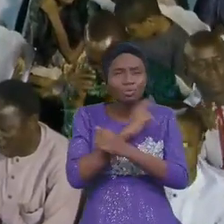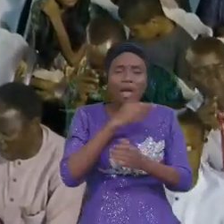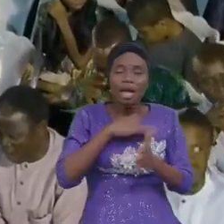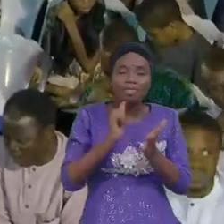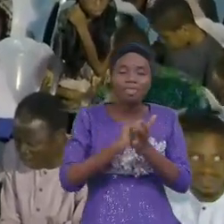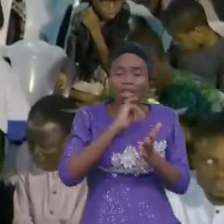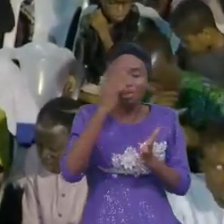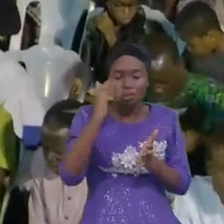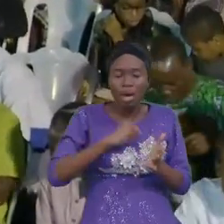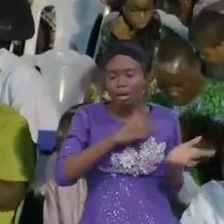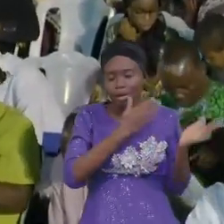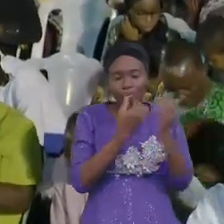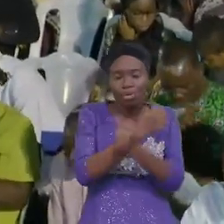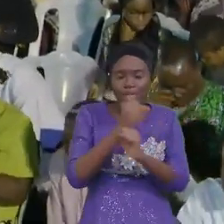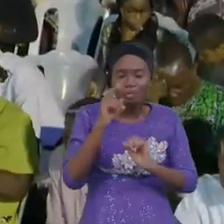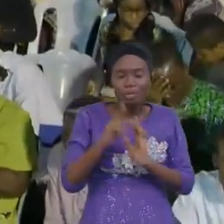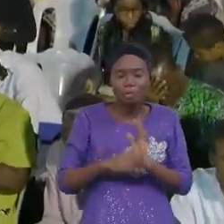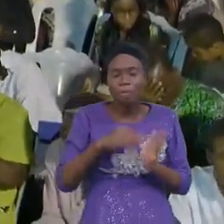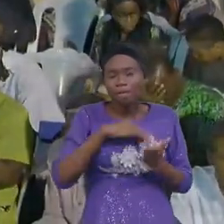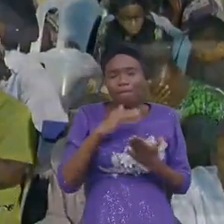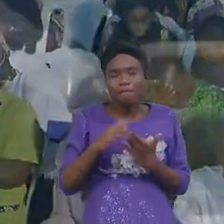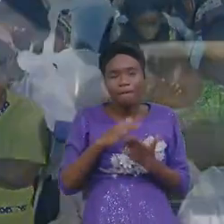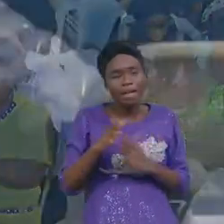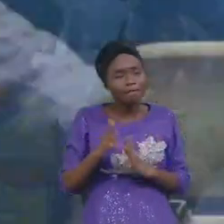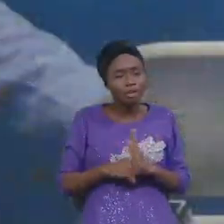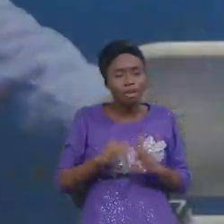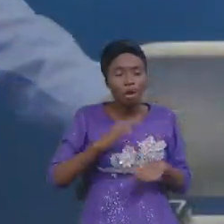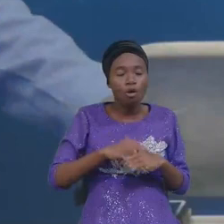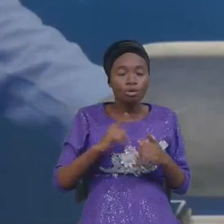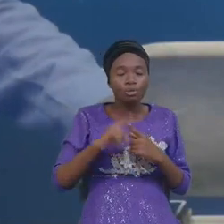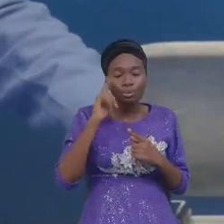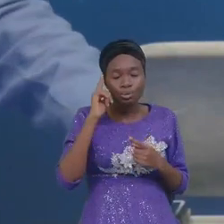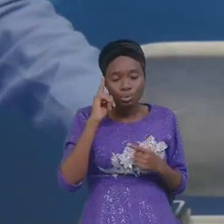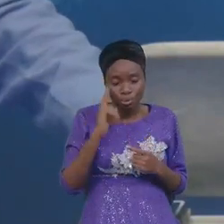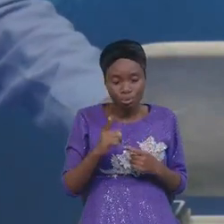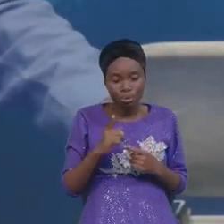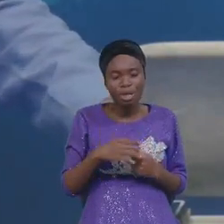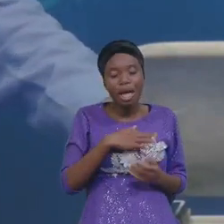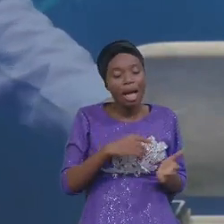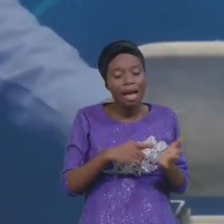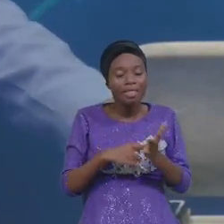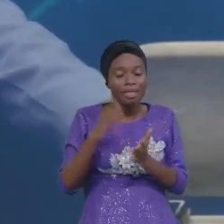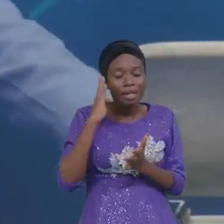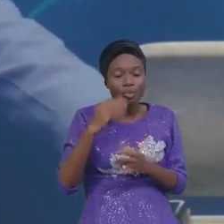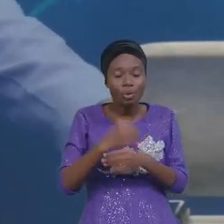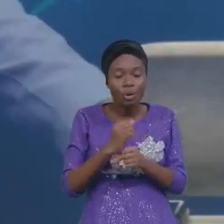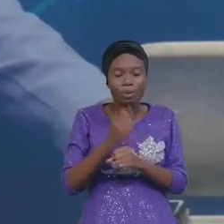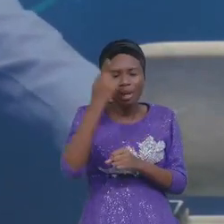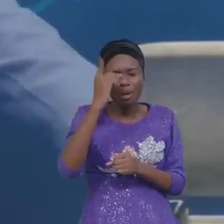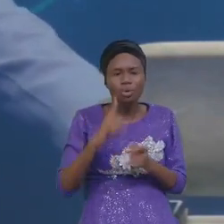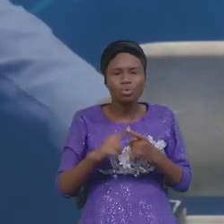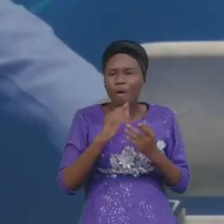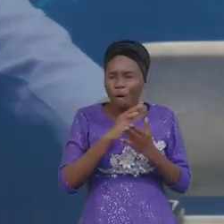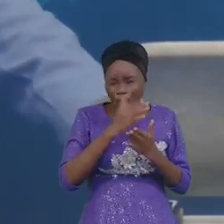bring salvation and forgiveness unto you. And this will make God forget every